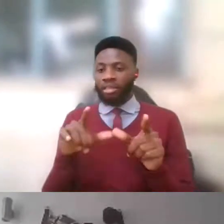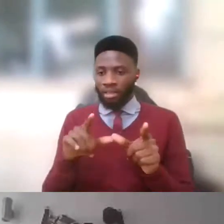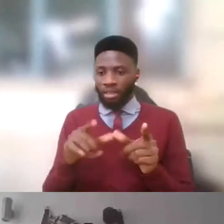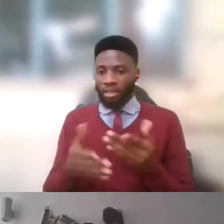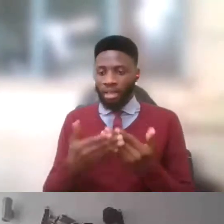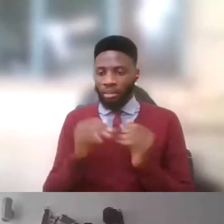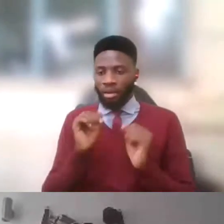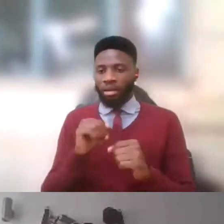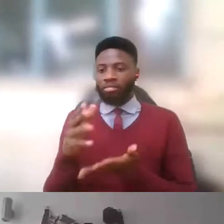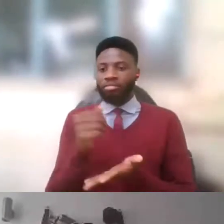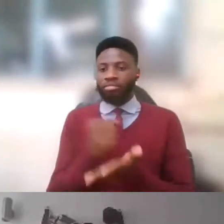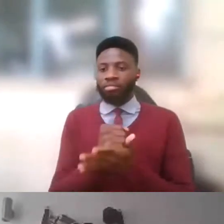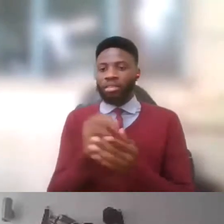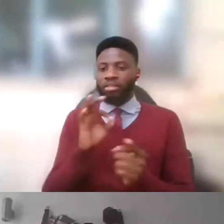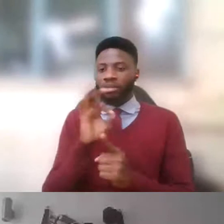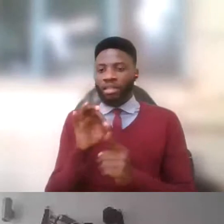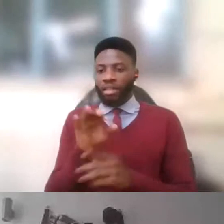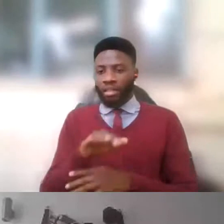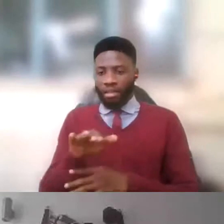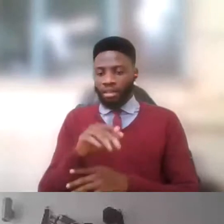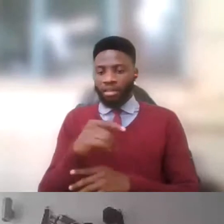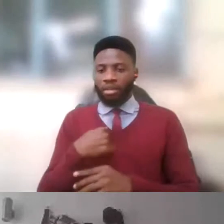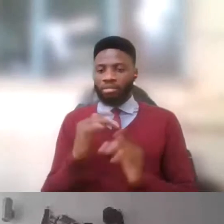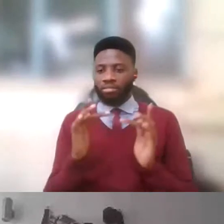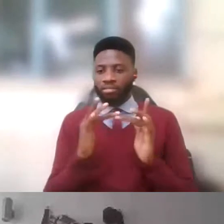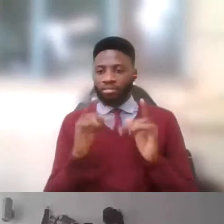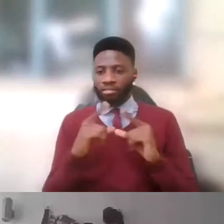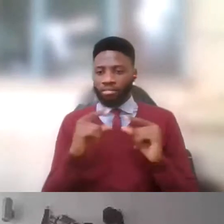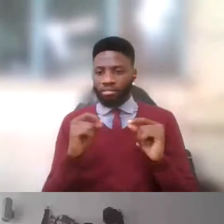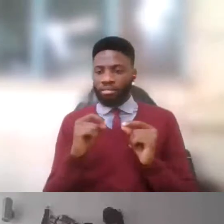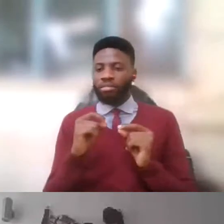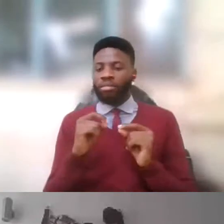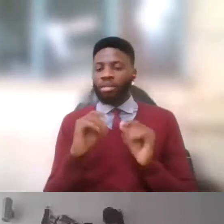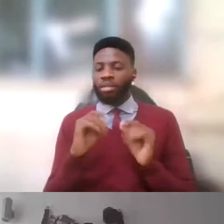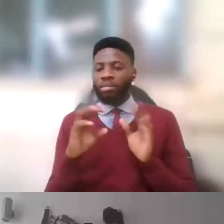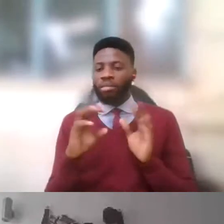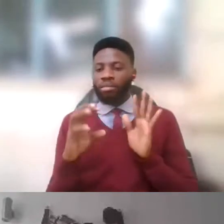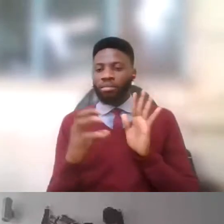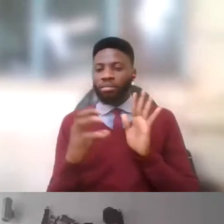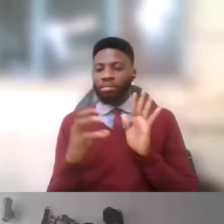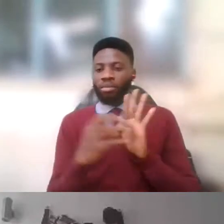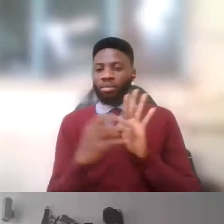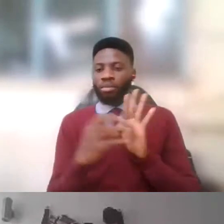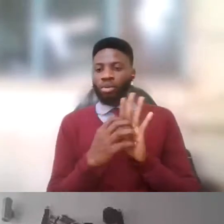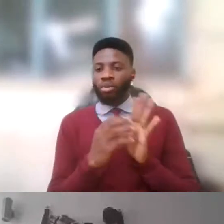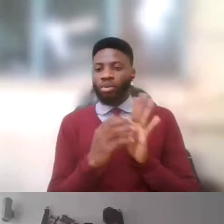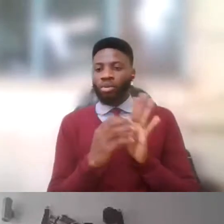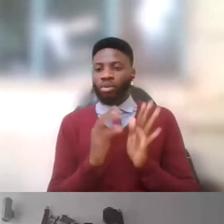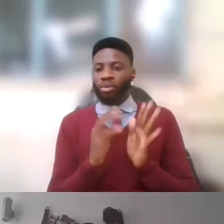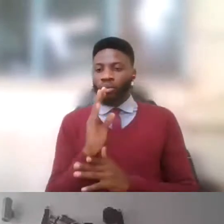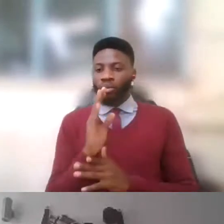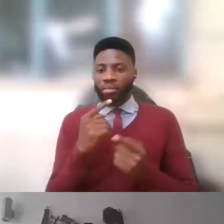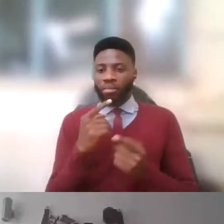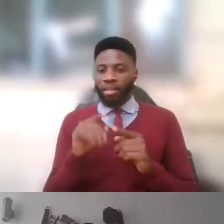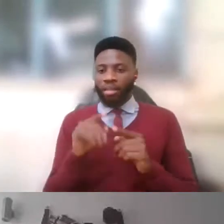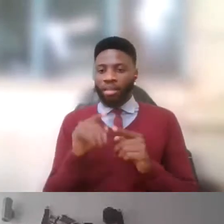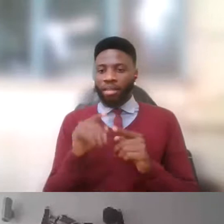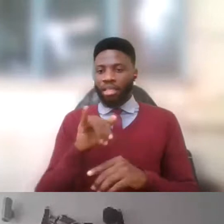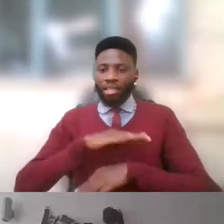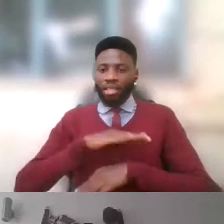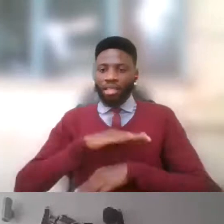youth. And so at that point, during my unemployment, that's when I really found the exact thing I want to do with